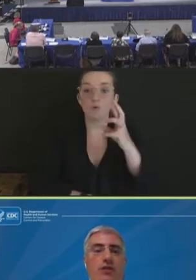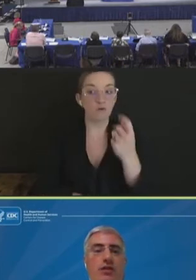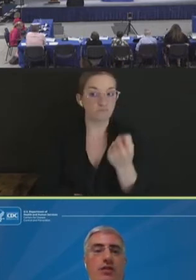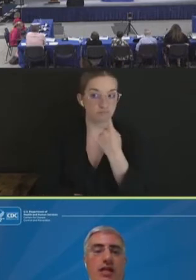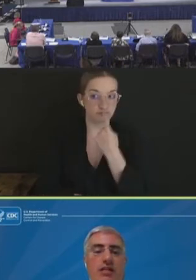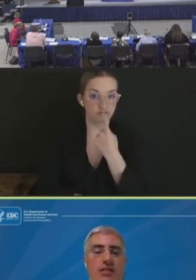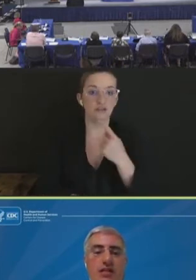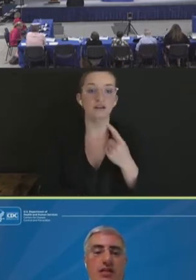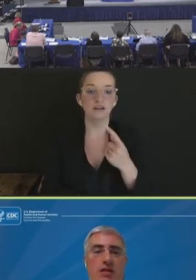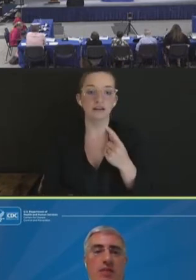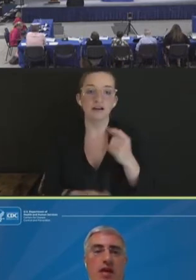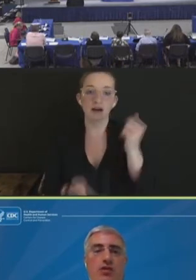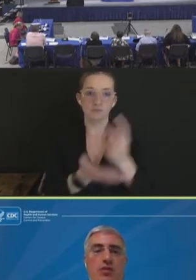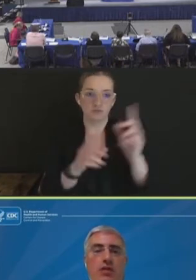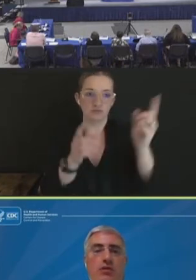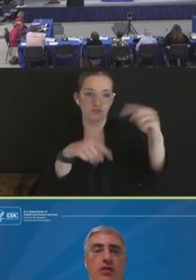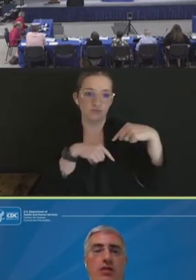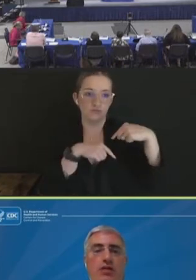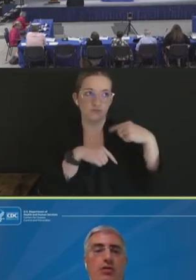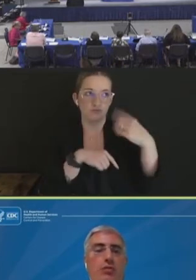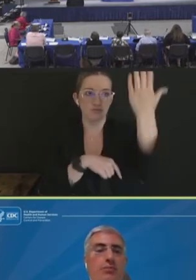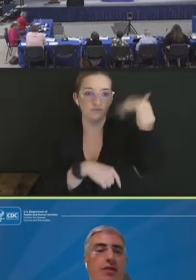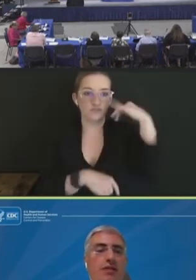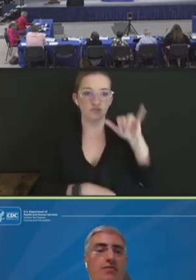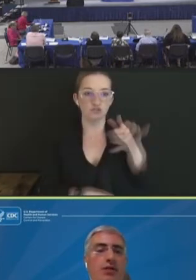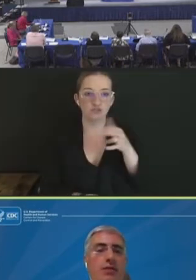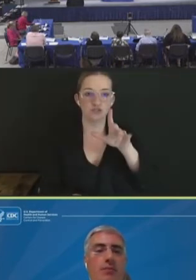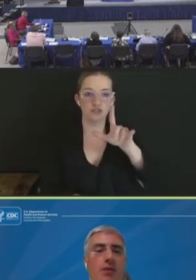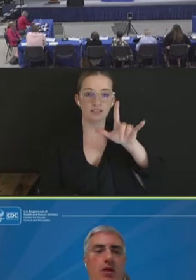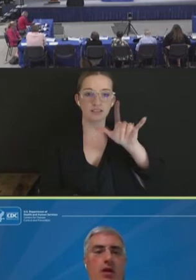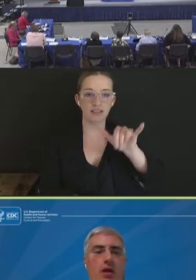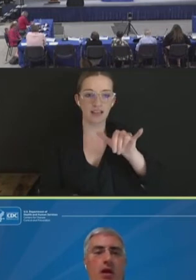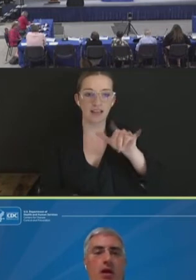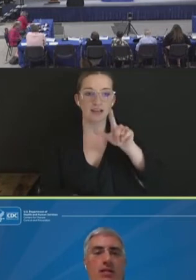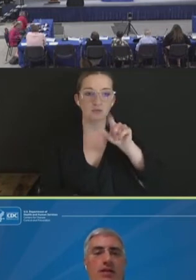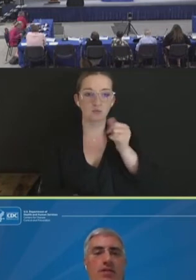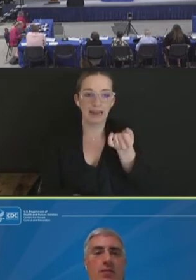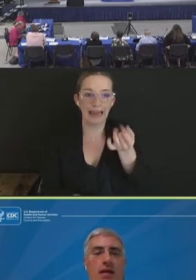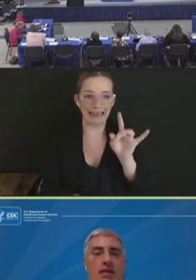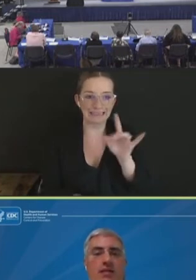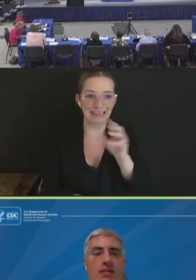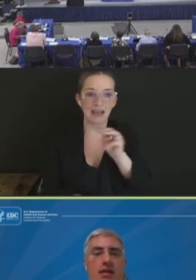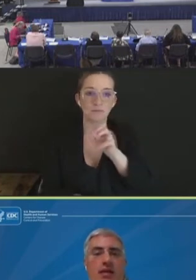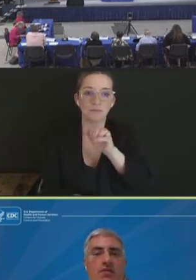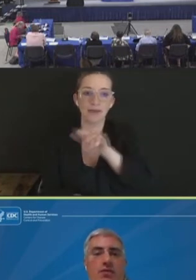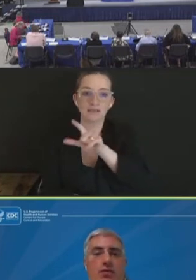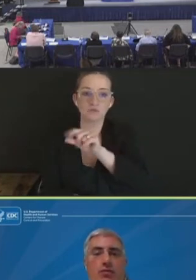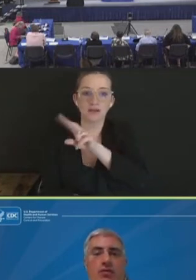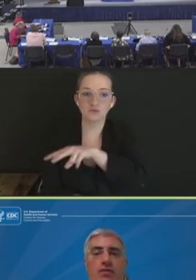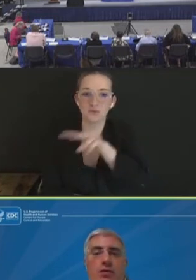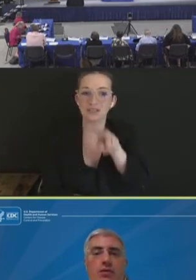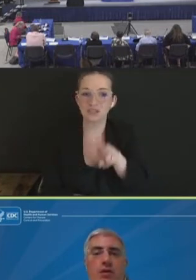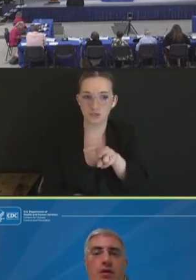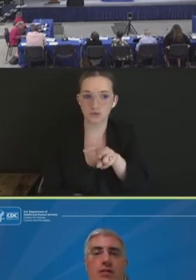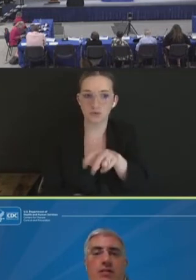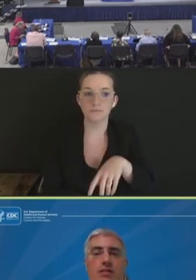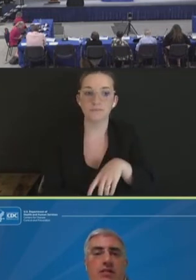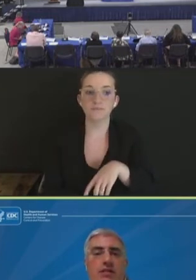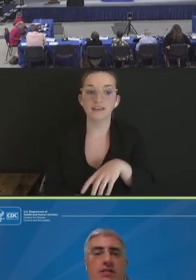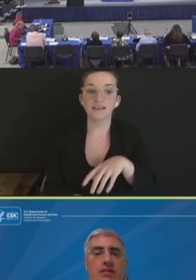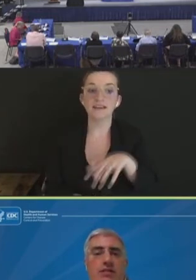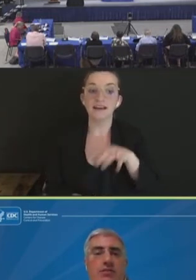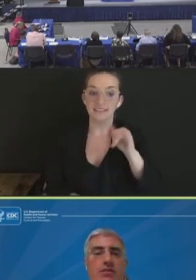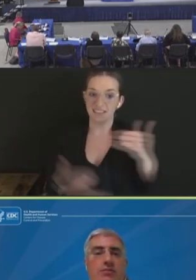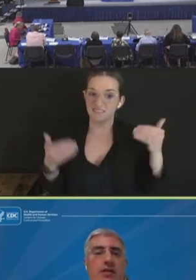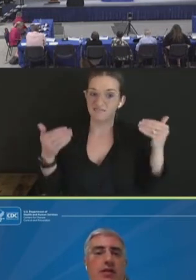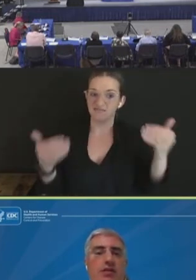of 2018 and May 2022, respectively. Tecovirimat is indicated for the treatment of human smallpox disease